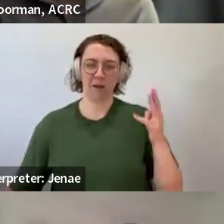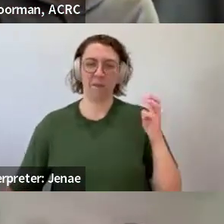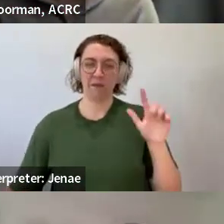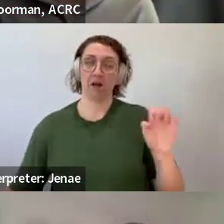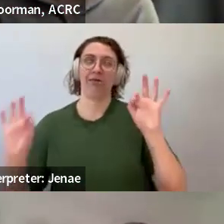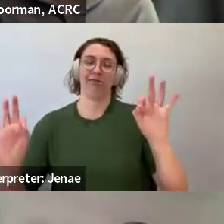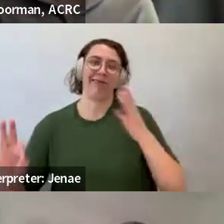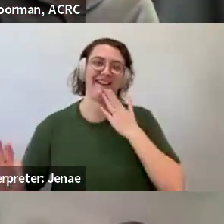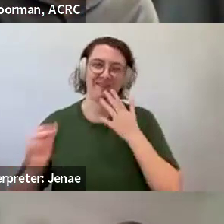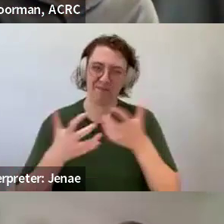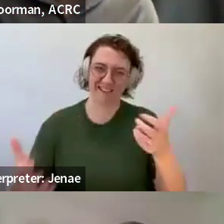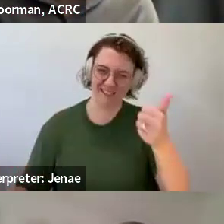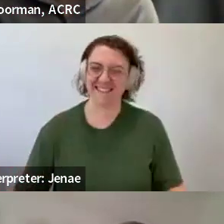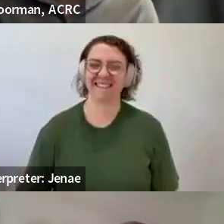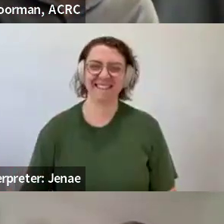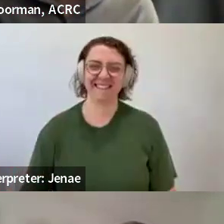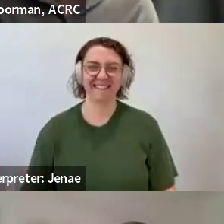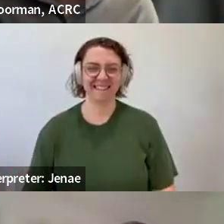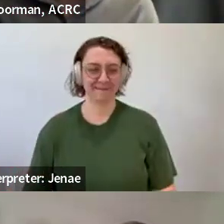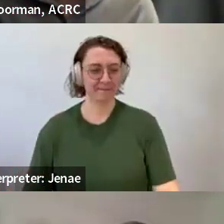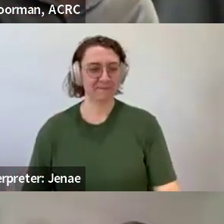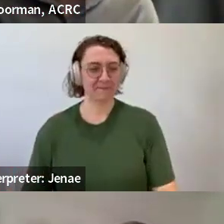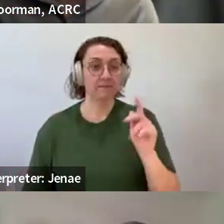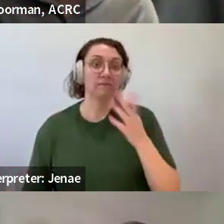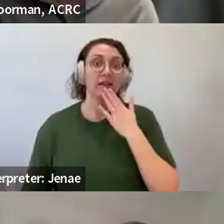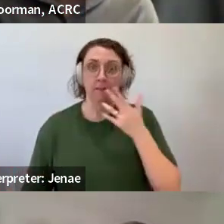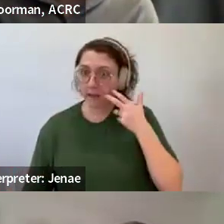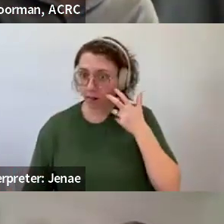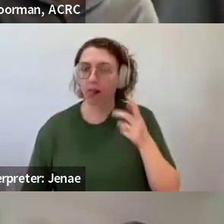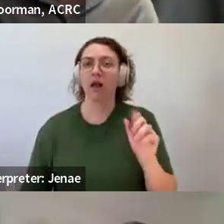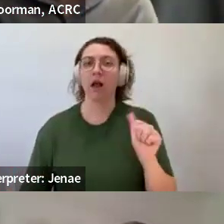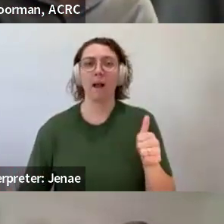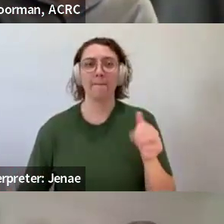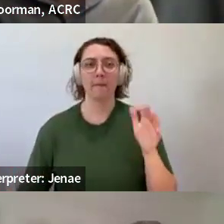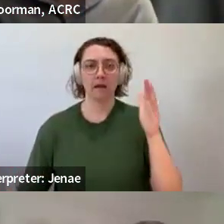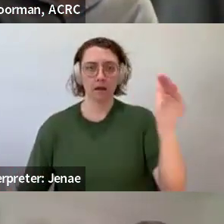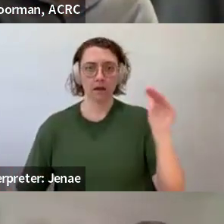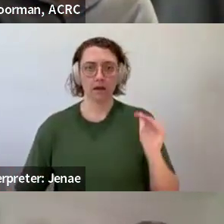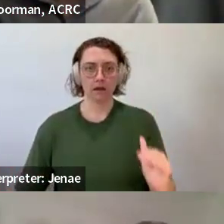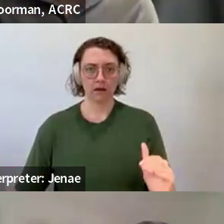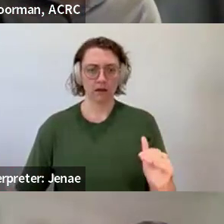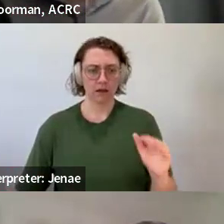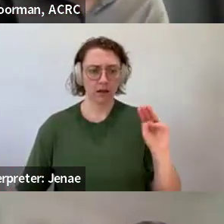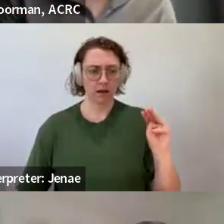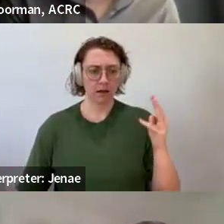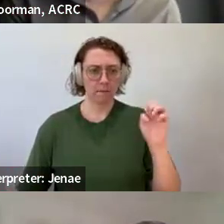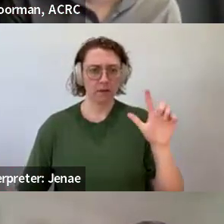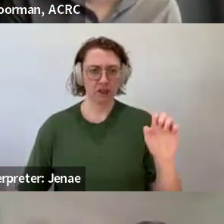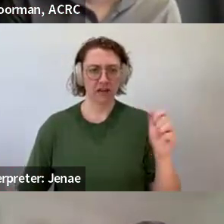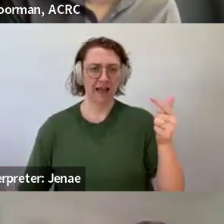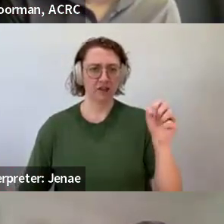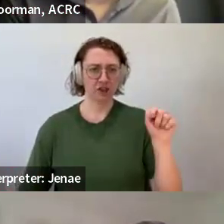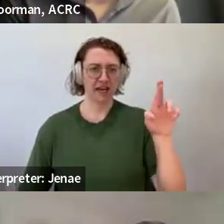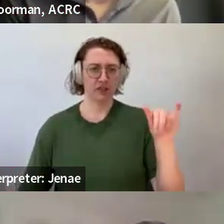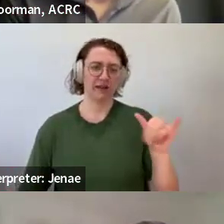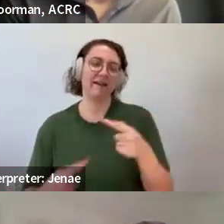Great, thank you so much. All right, thanks, Michael. So what we will be moving on to, it looks like Michelle Gentry from Best Buddies is ready